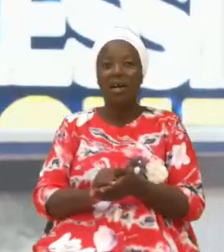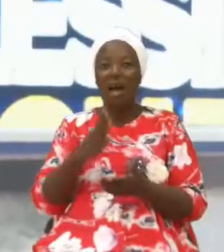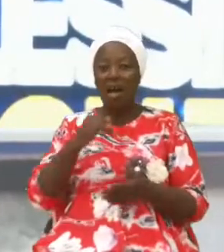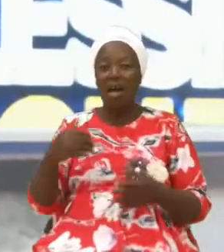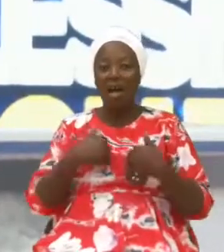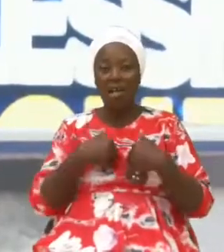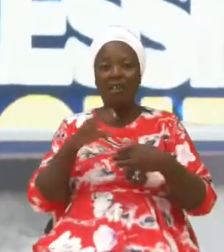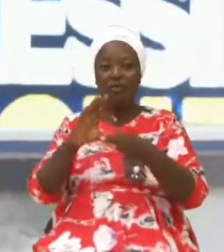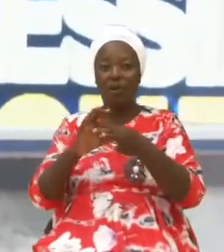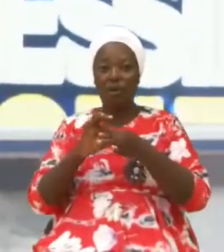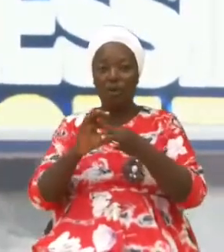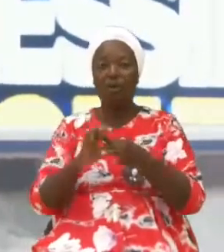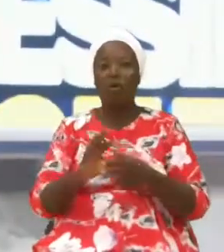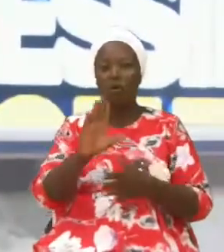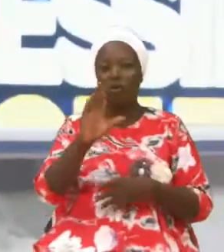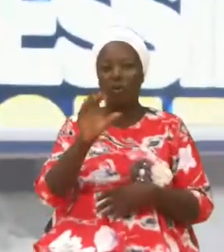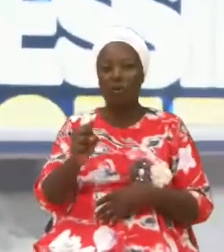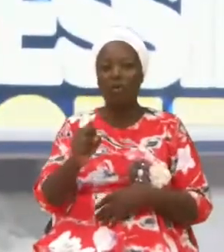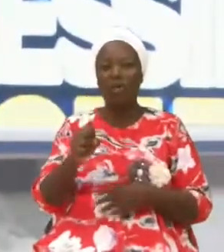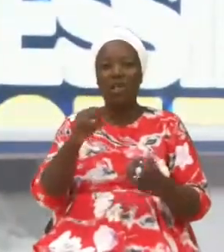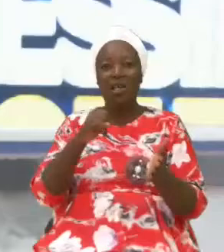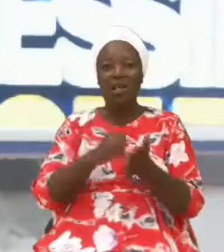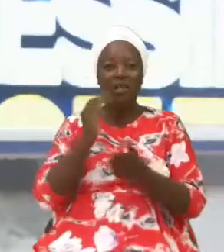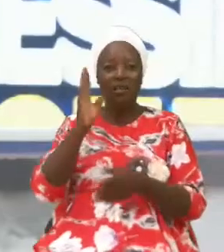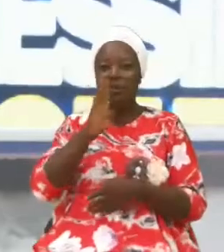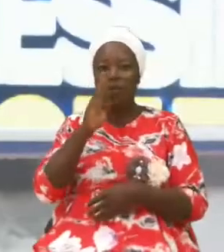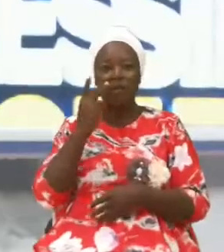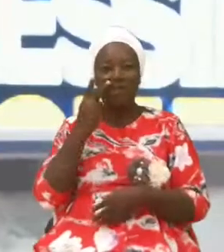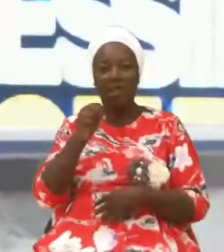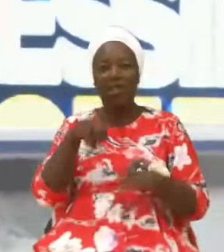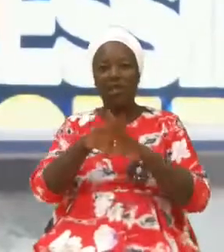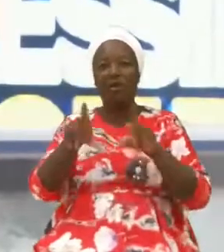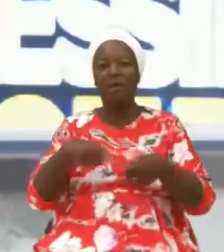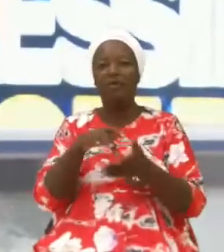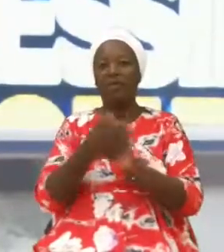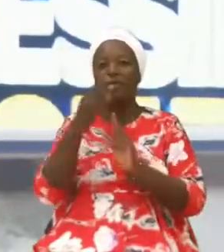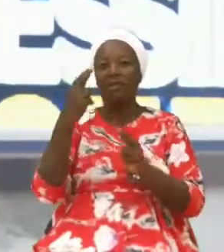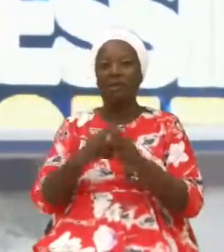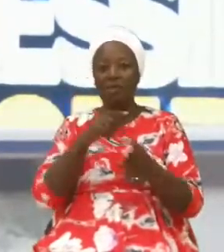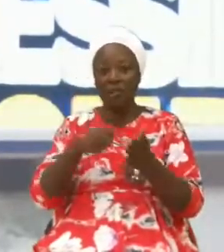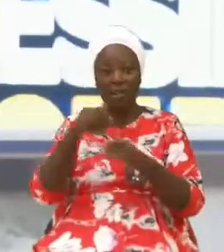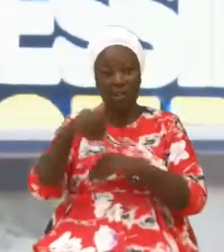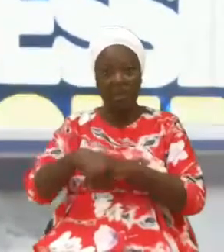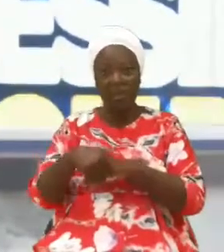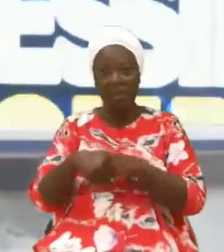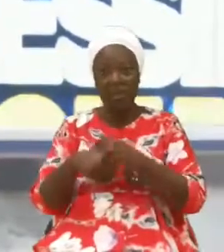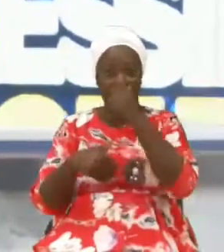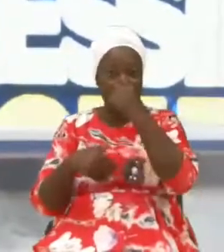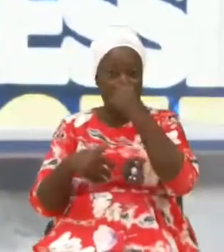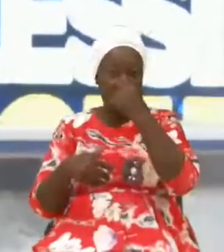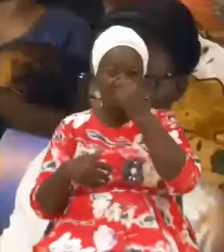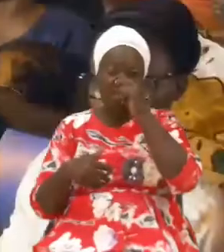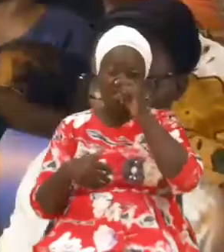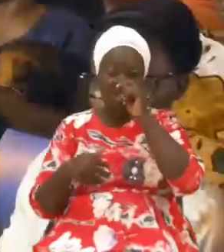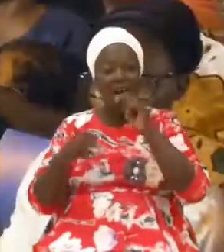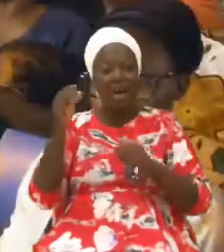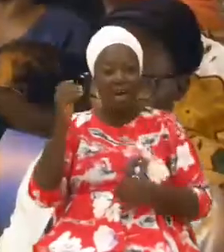obtain, that thing that becomes yours, it will be seen in your